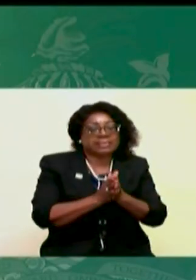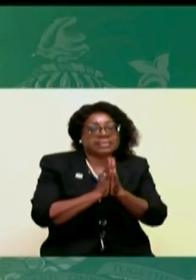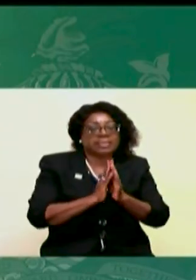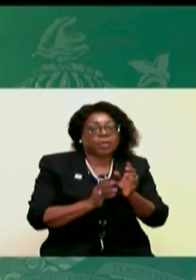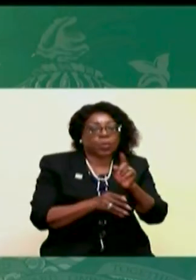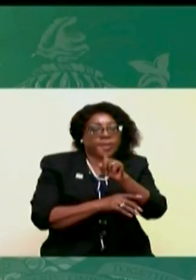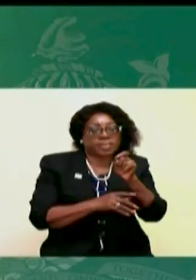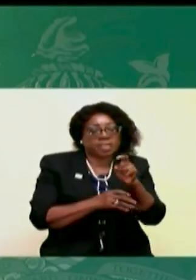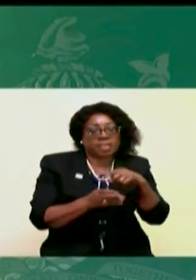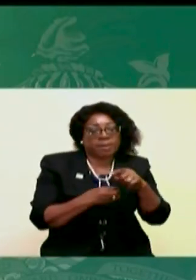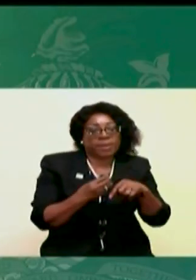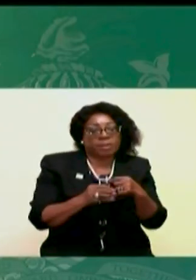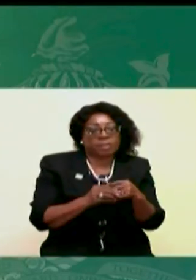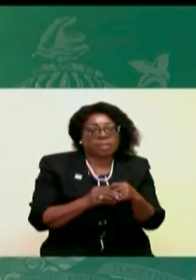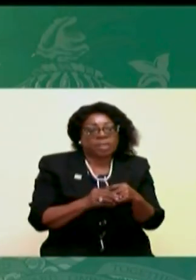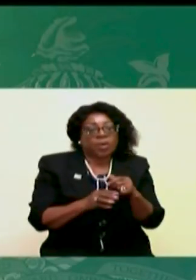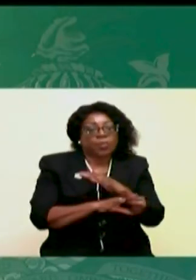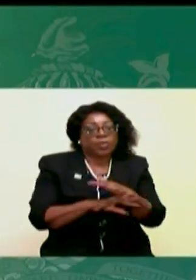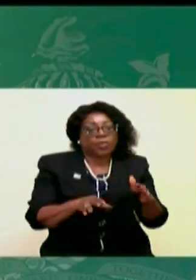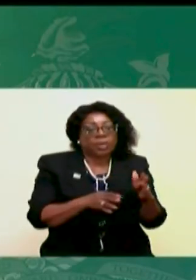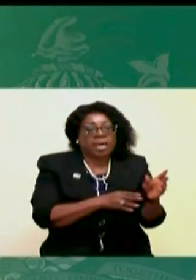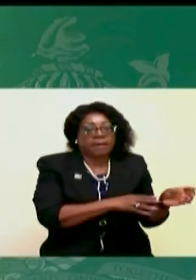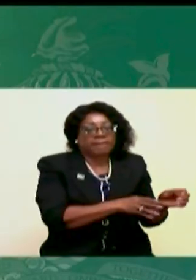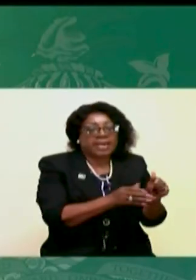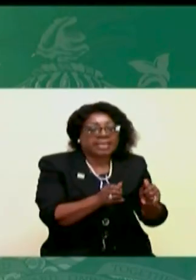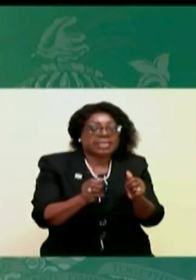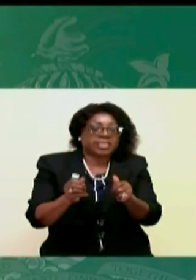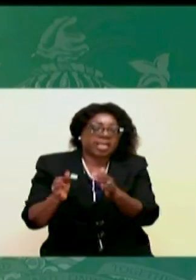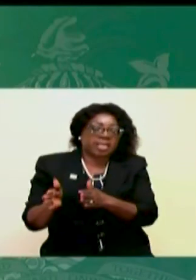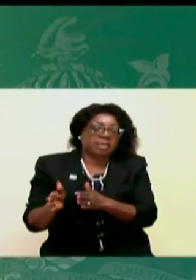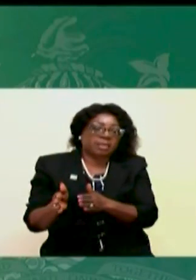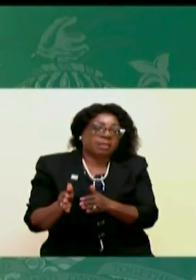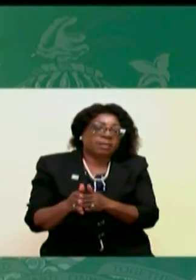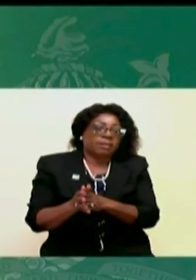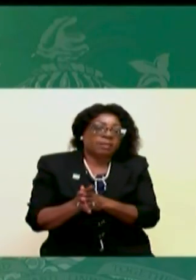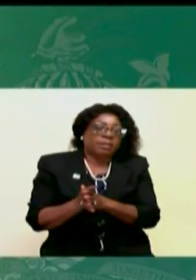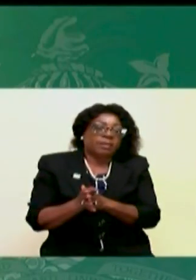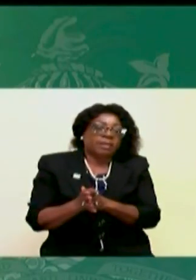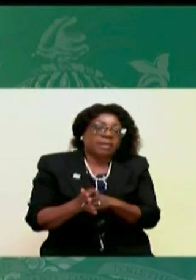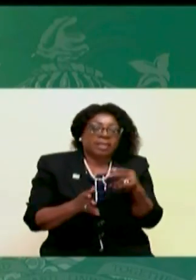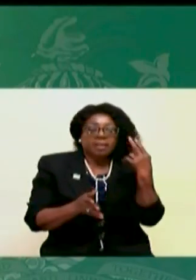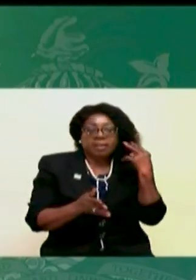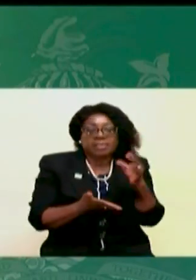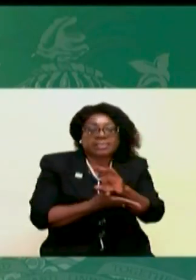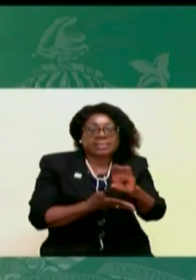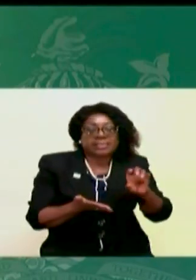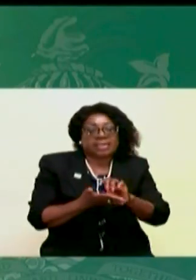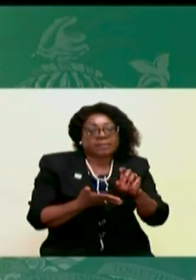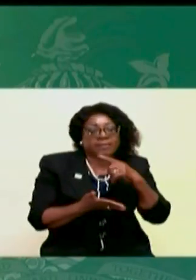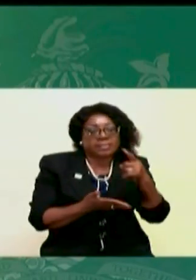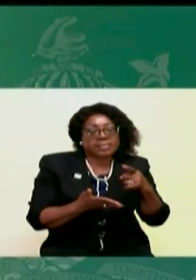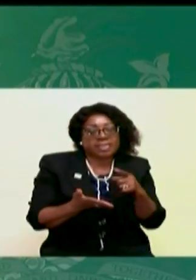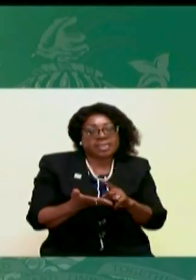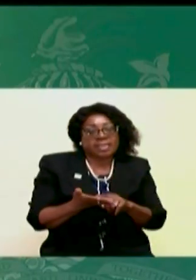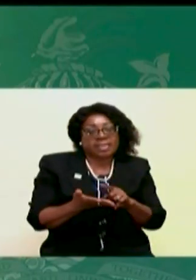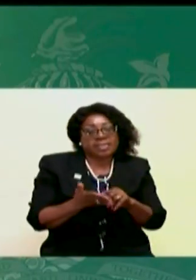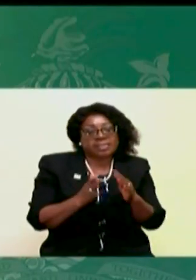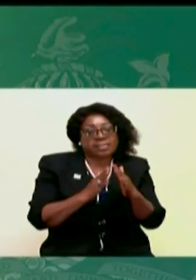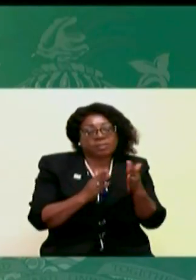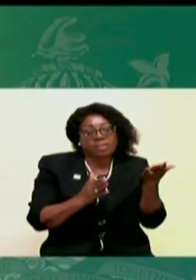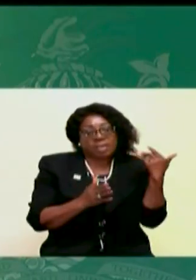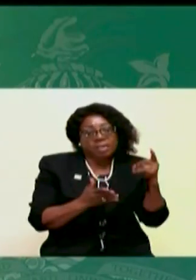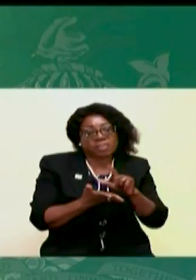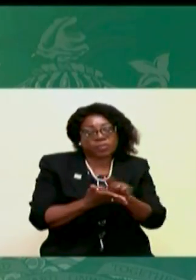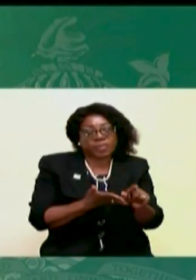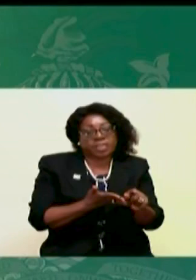saying that we don't have an agenda, we this, we that, we all the other things. And I heard Senator say in this house last week, Senator